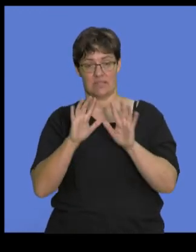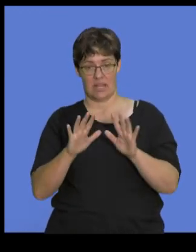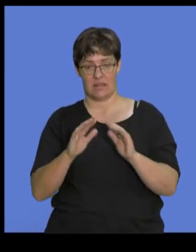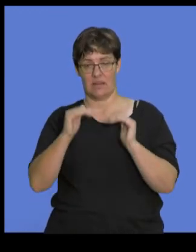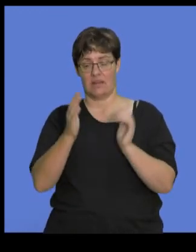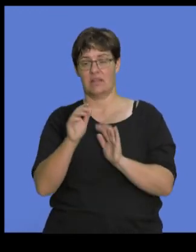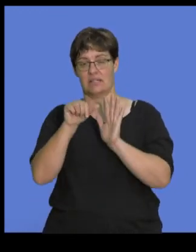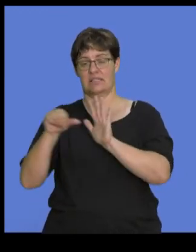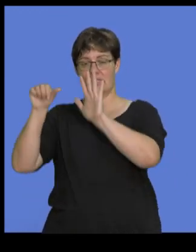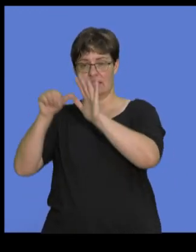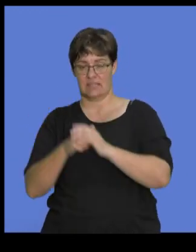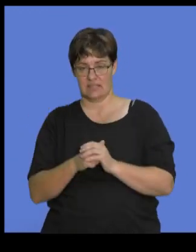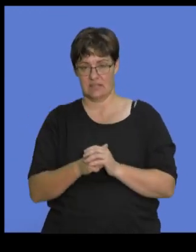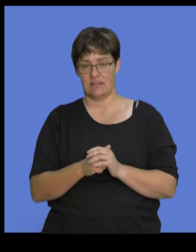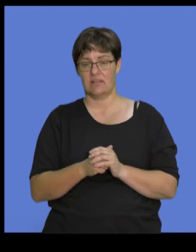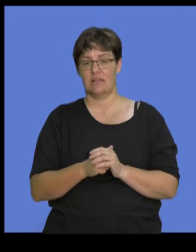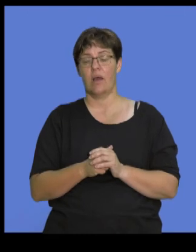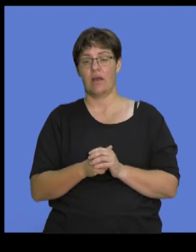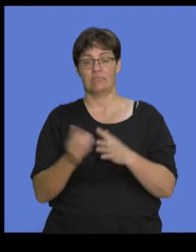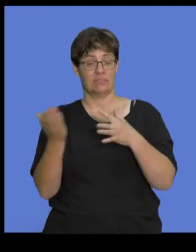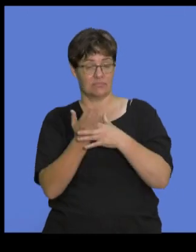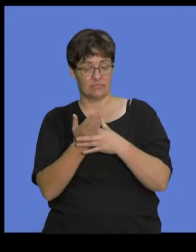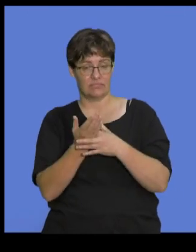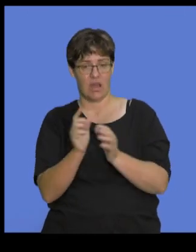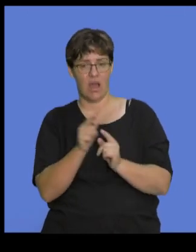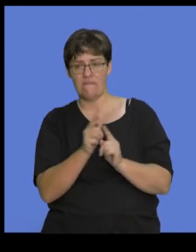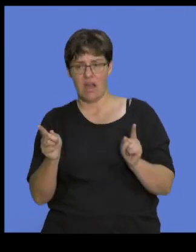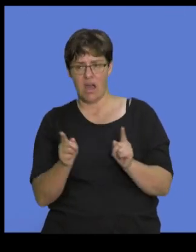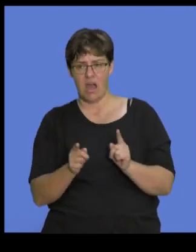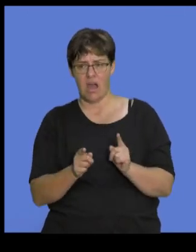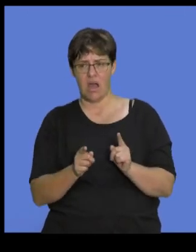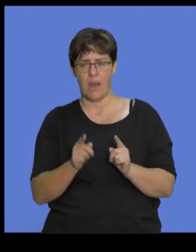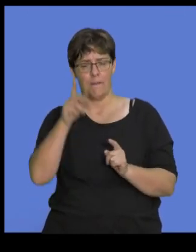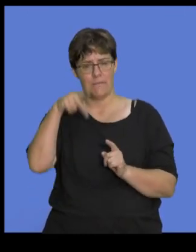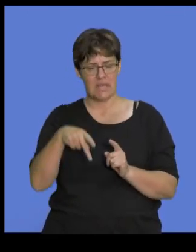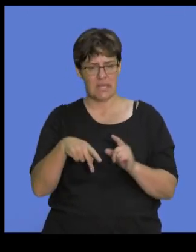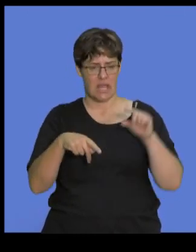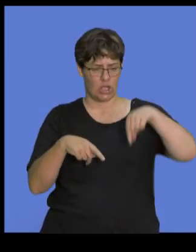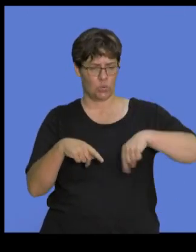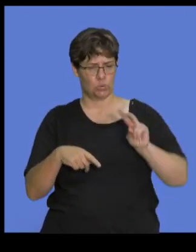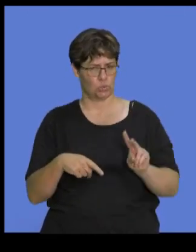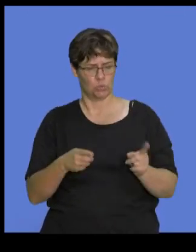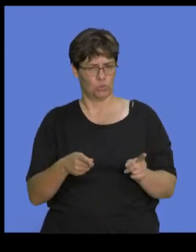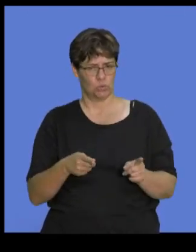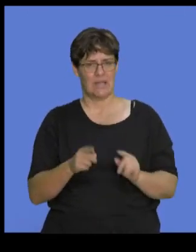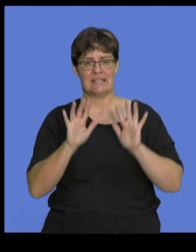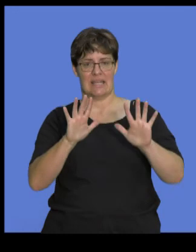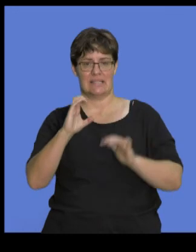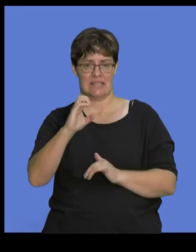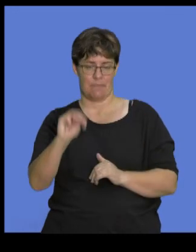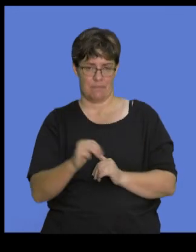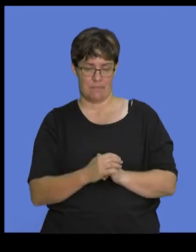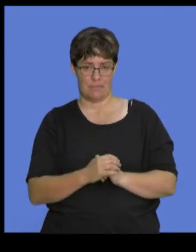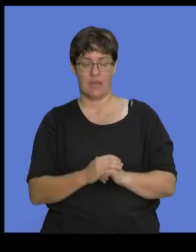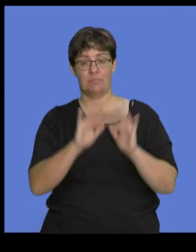10 exponent negative 6, okay? Divided by the distance. How far is point P from charge Q2? It's